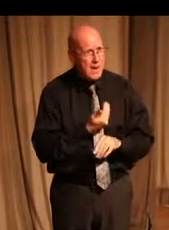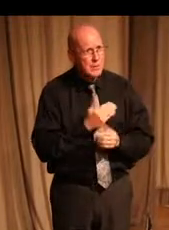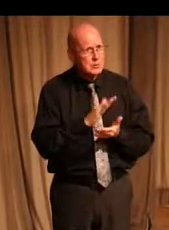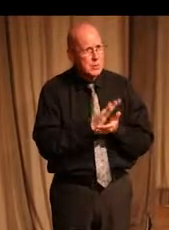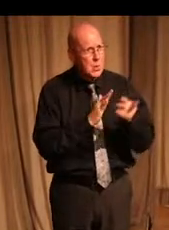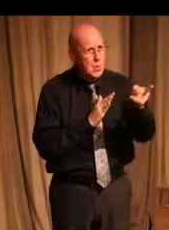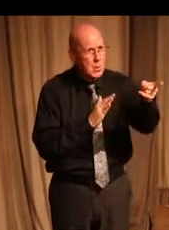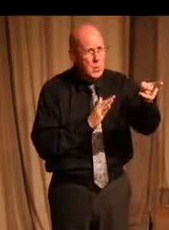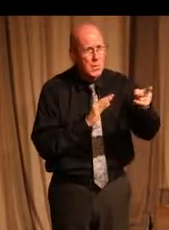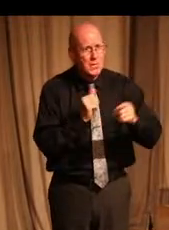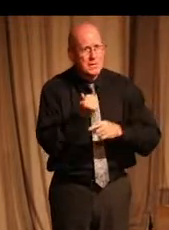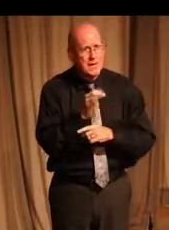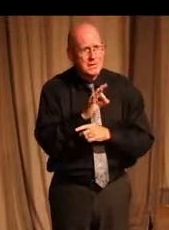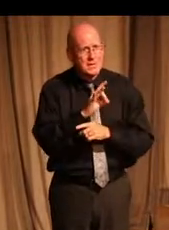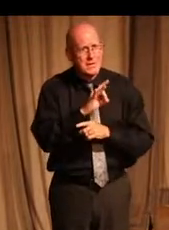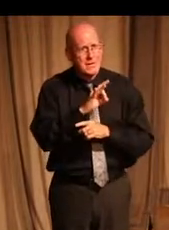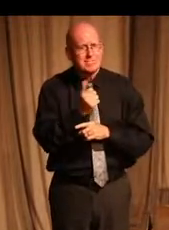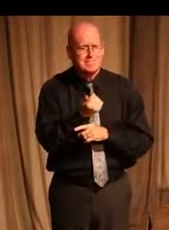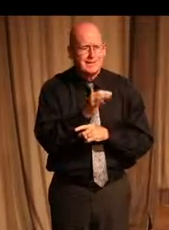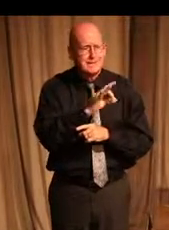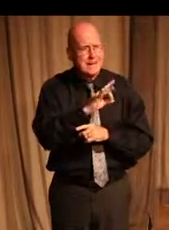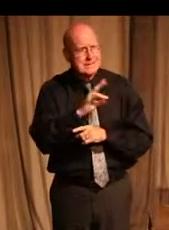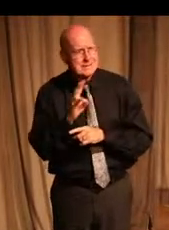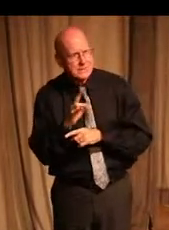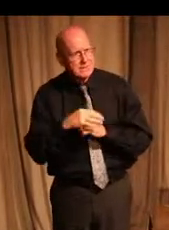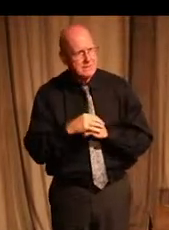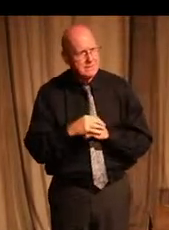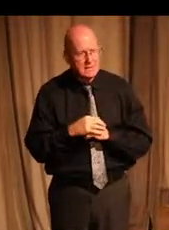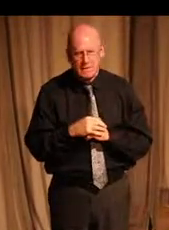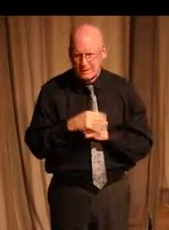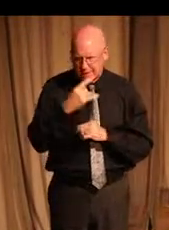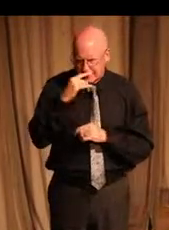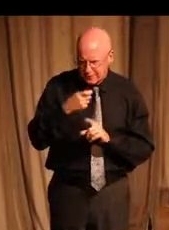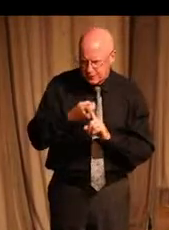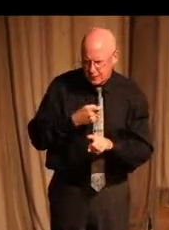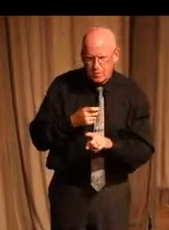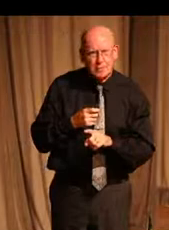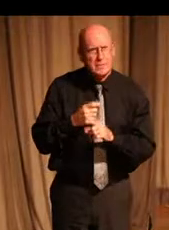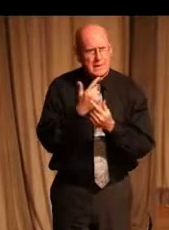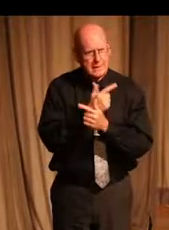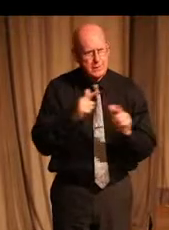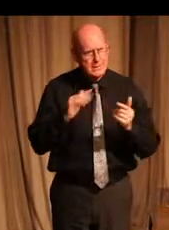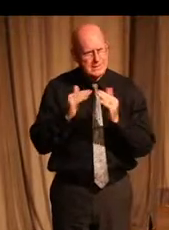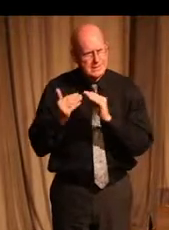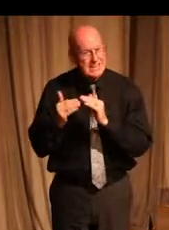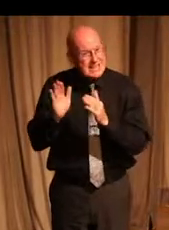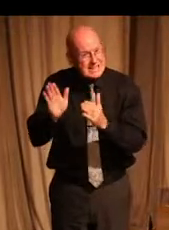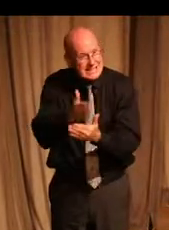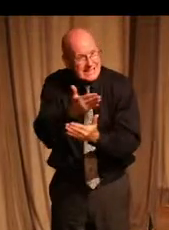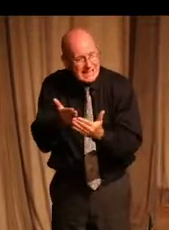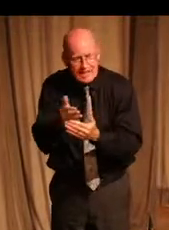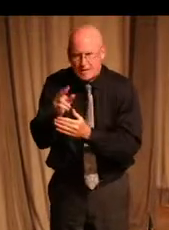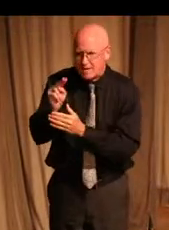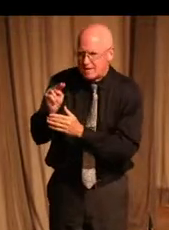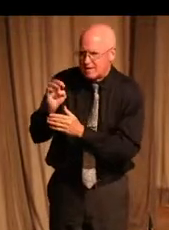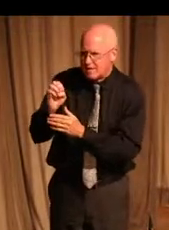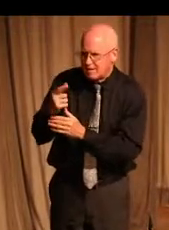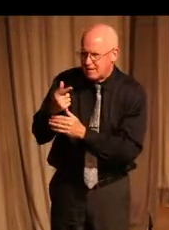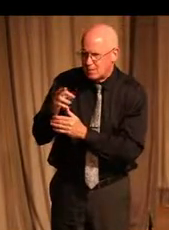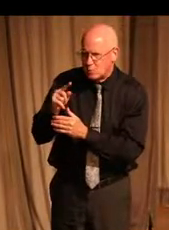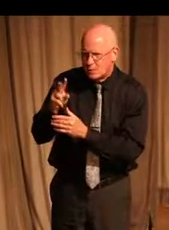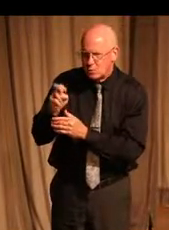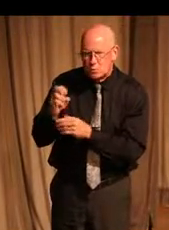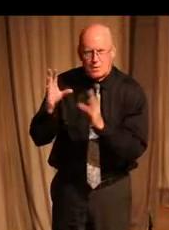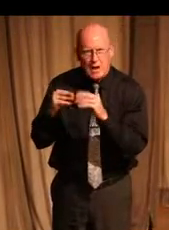know, in '87, you have the kids from Liberty City singing at the Negritude Conference. And I was just like, wow, like how amazing